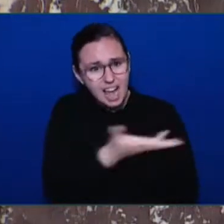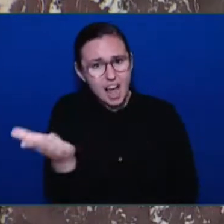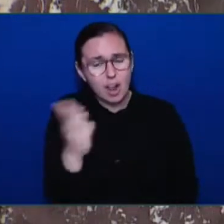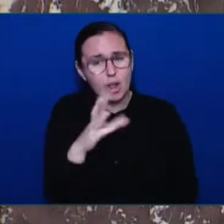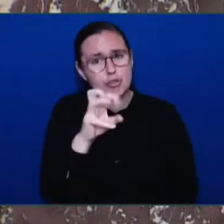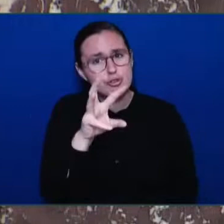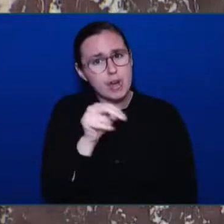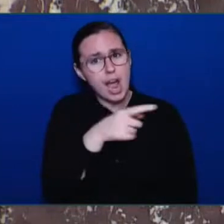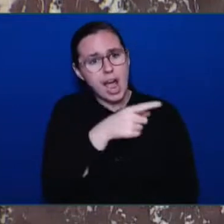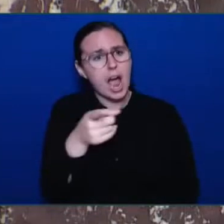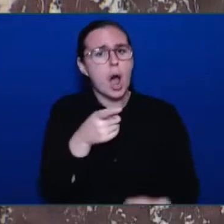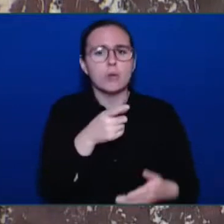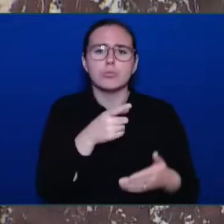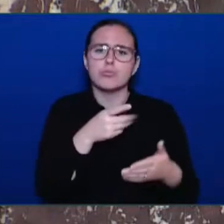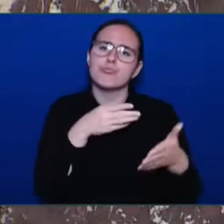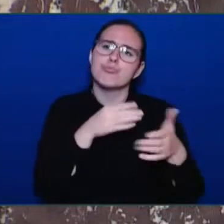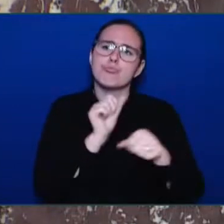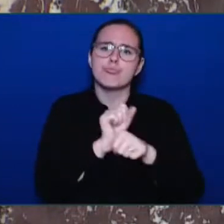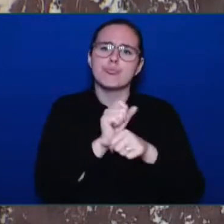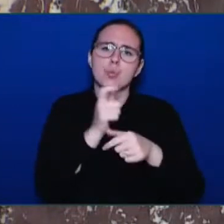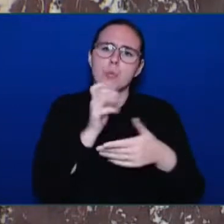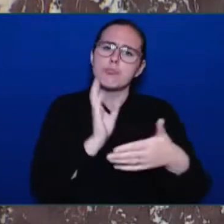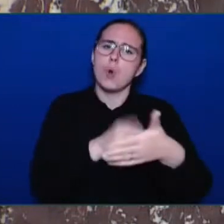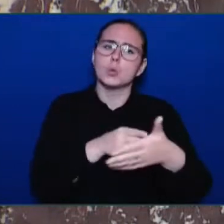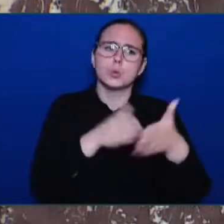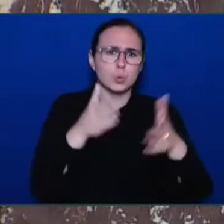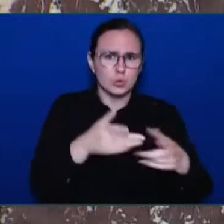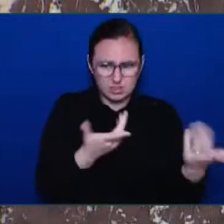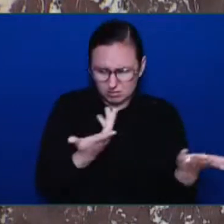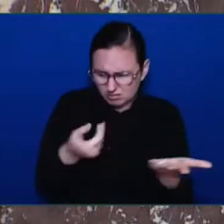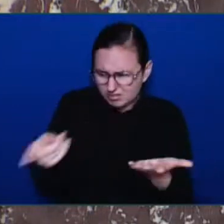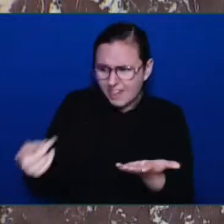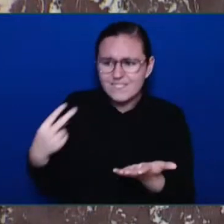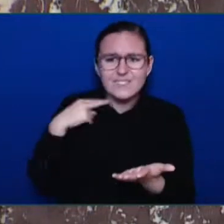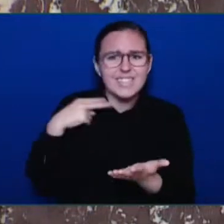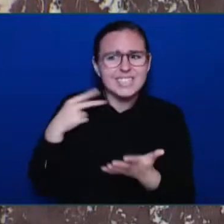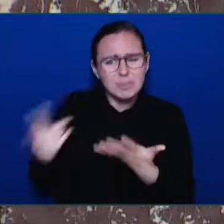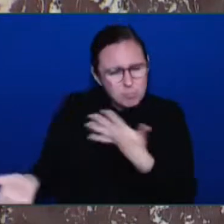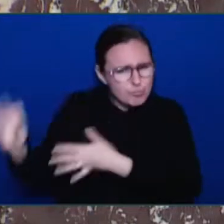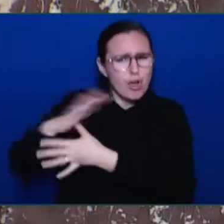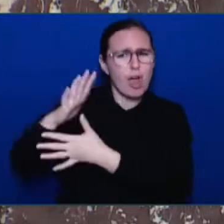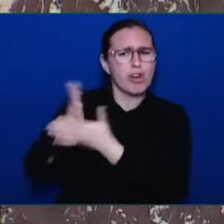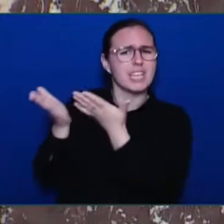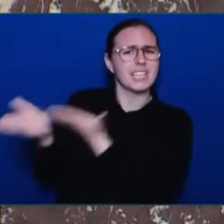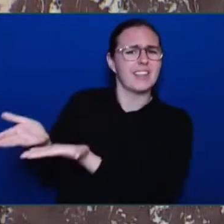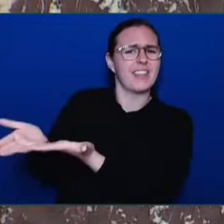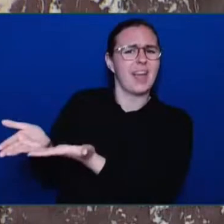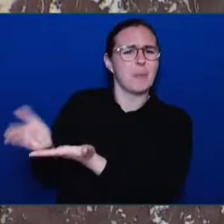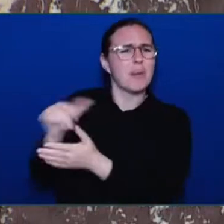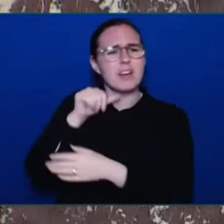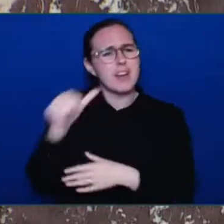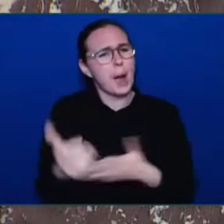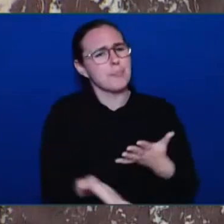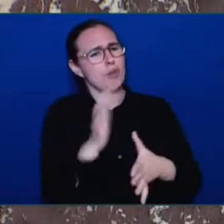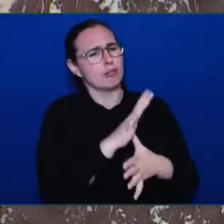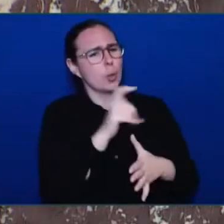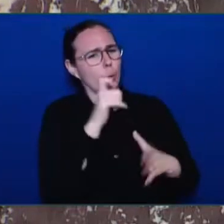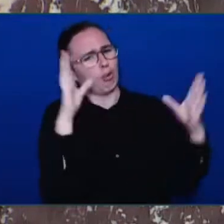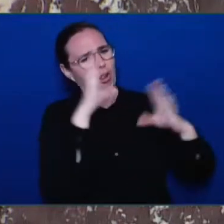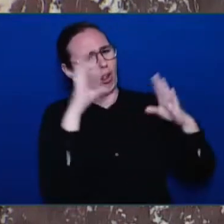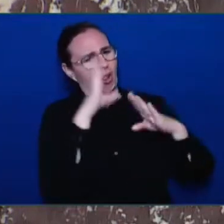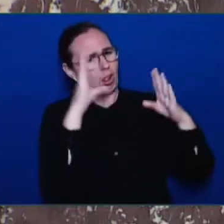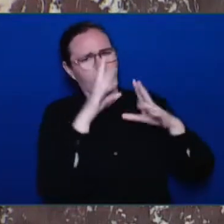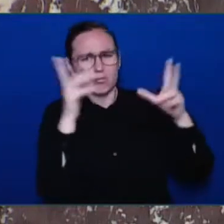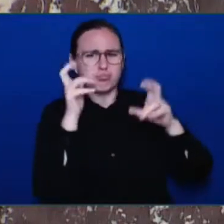to reoffend. How many more violent, prolific offenders will be released onto our streets before this NDP government